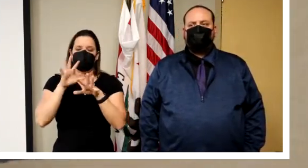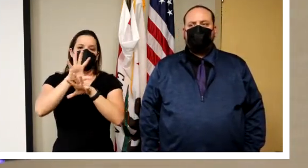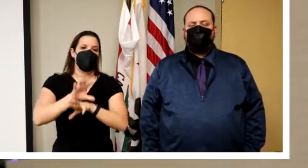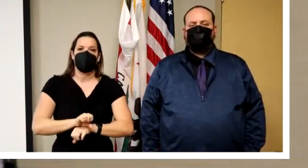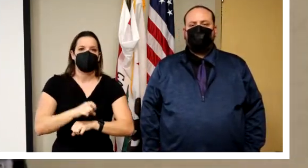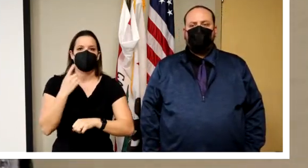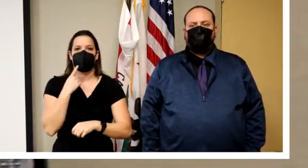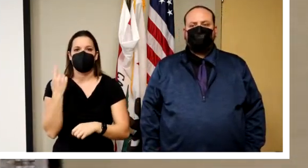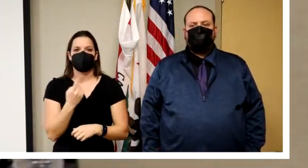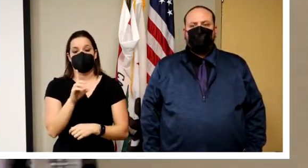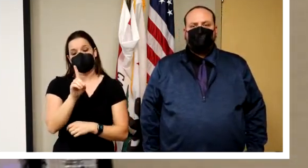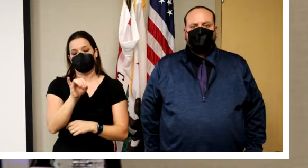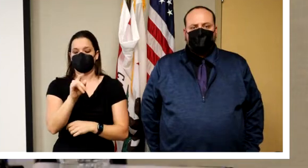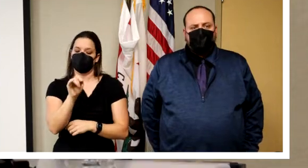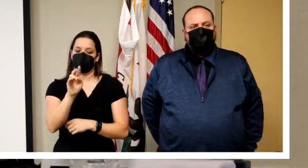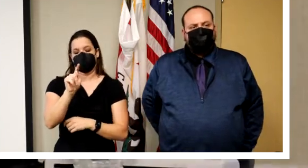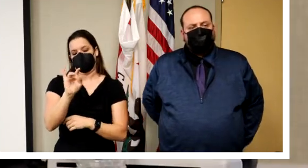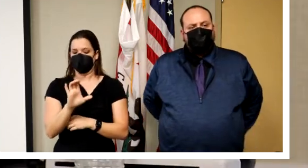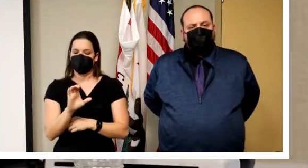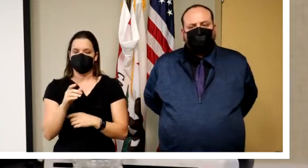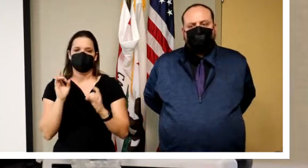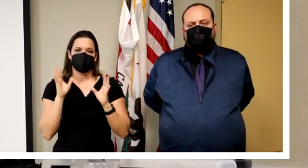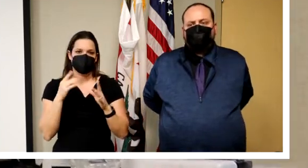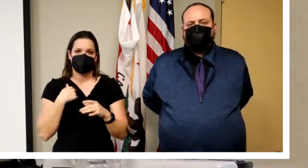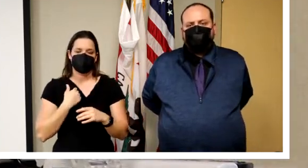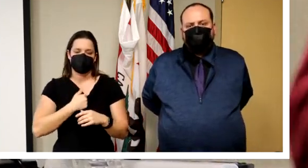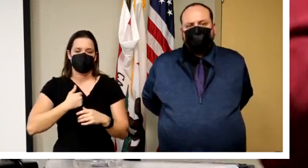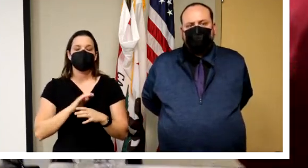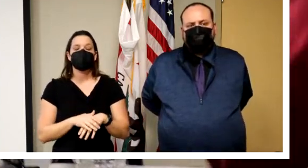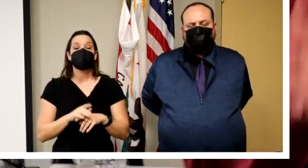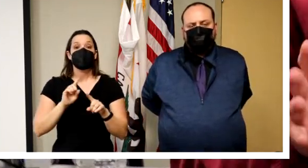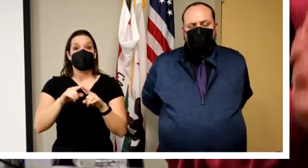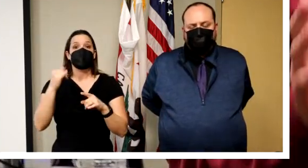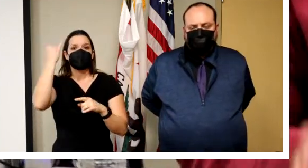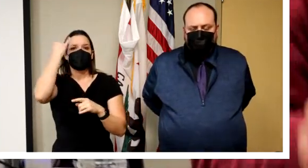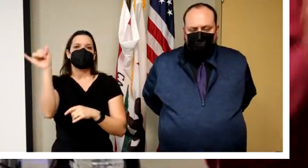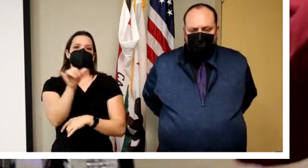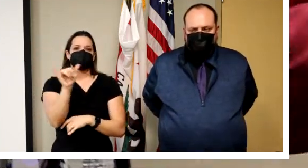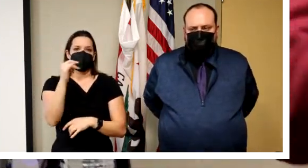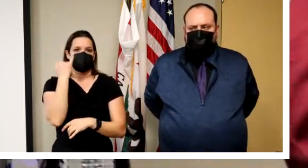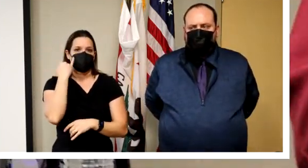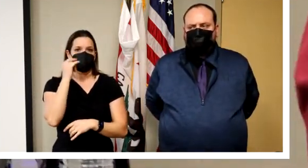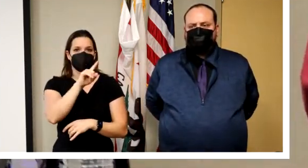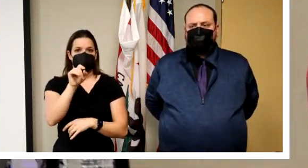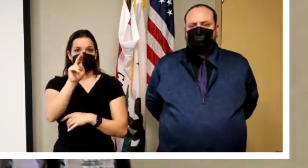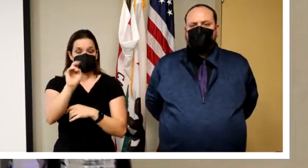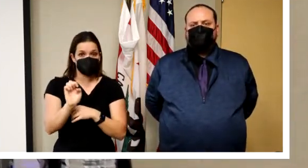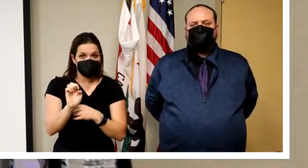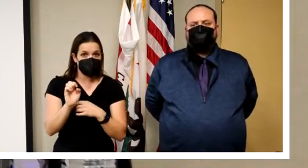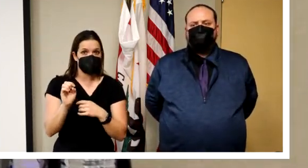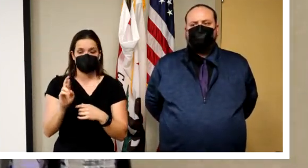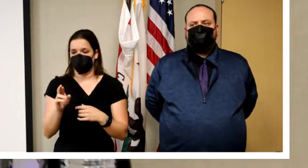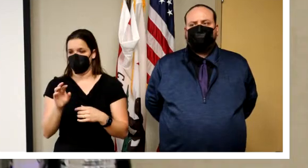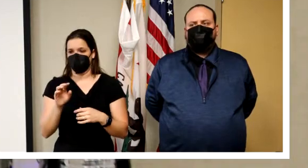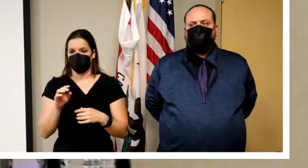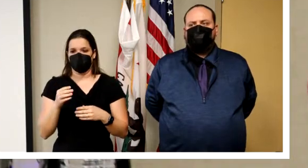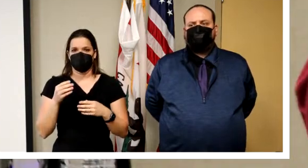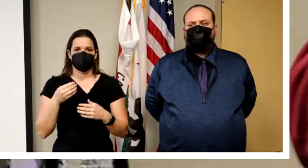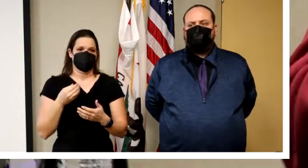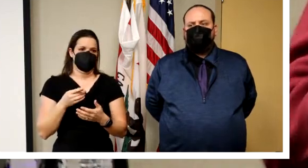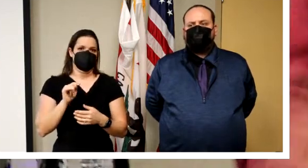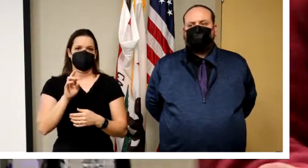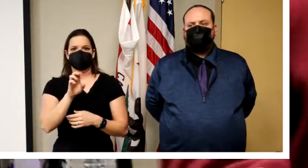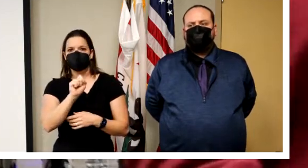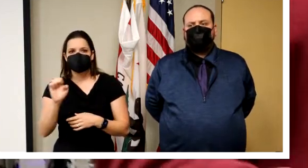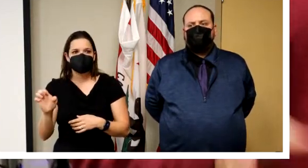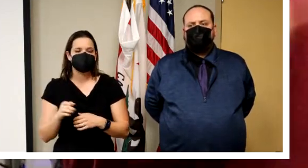talking about districts, and I will try to stop that. But the idea still is the same, whether it be by zone or trustee area, as oftentimes school districts are